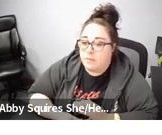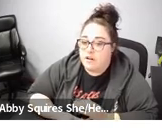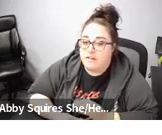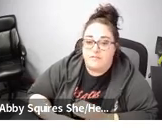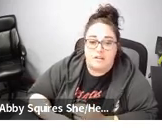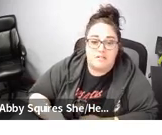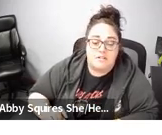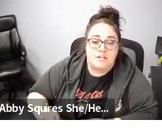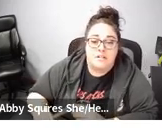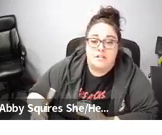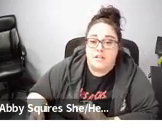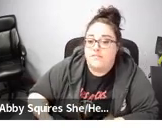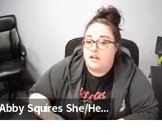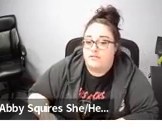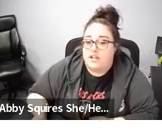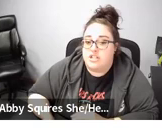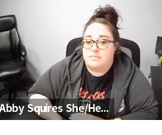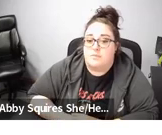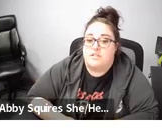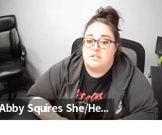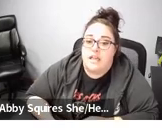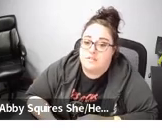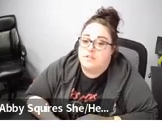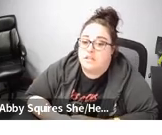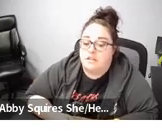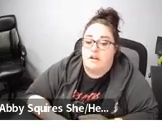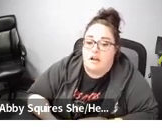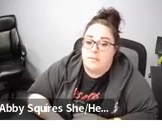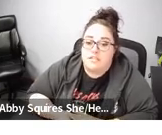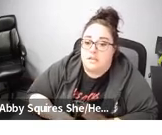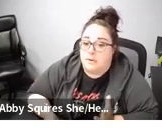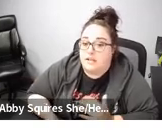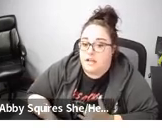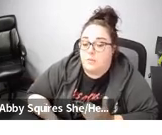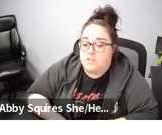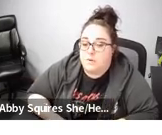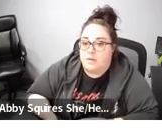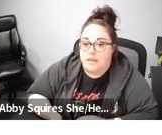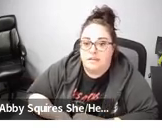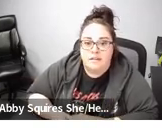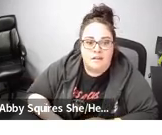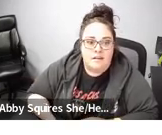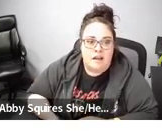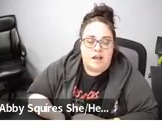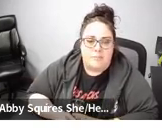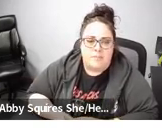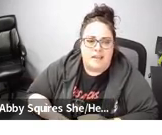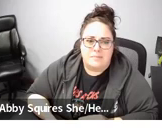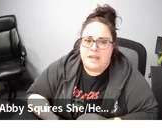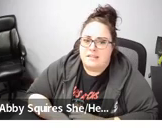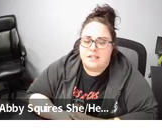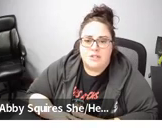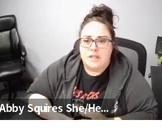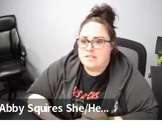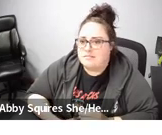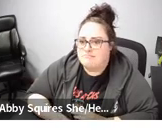support network and foster lifelong friendships, which has a really amazing impact on one's well-being. I think